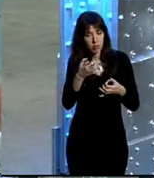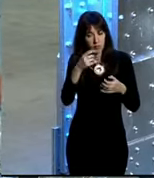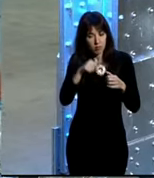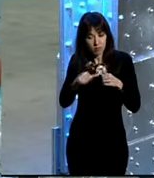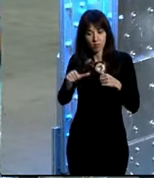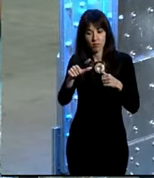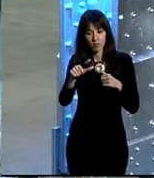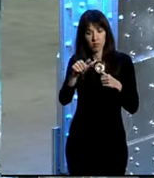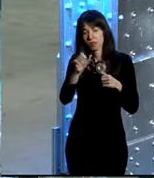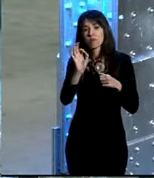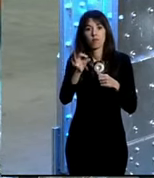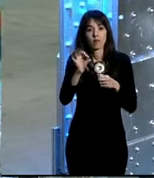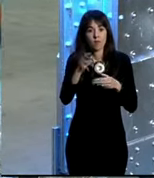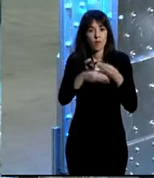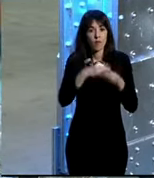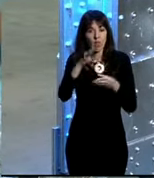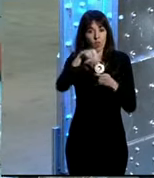demand, and